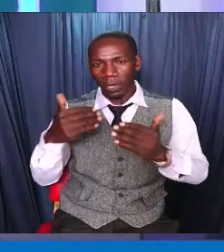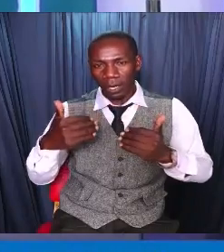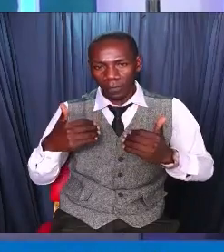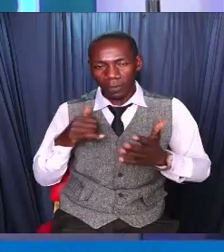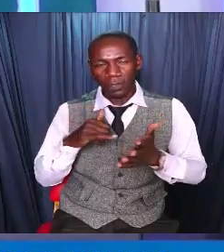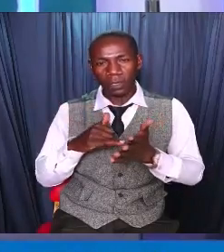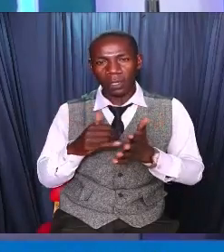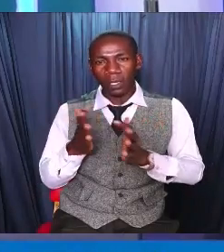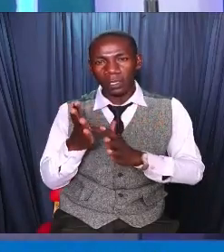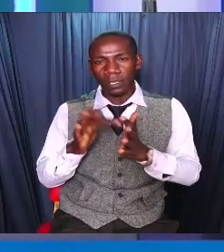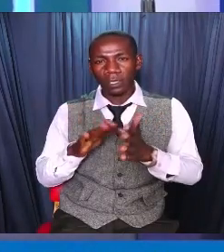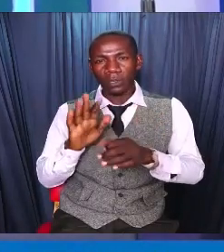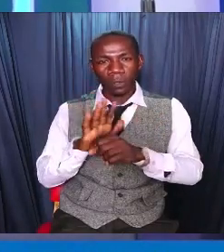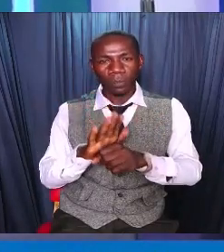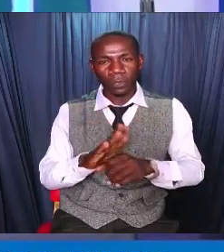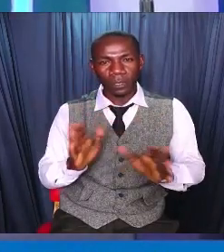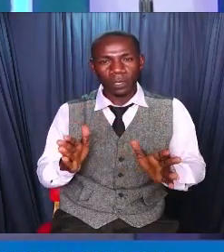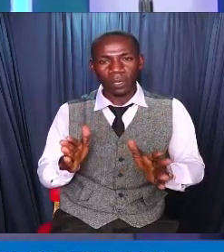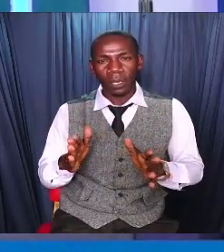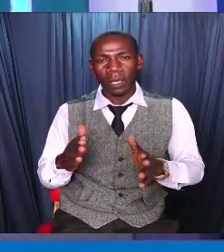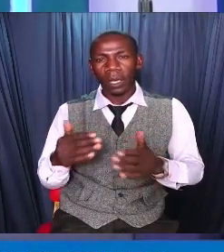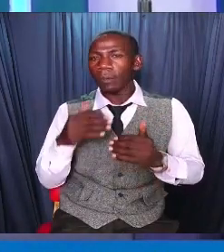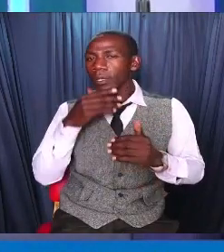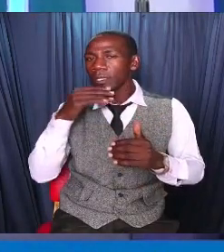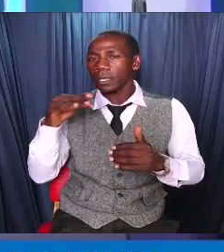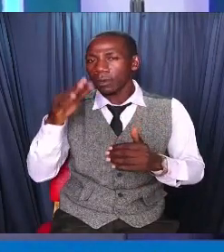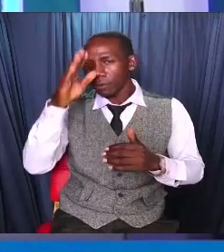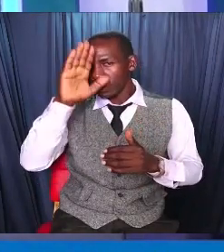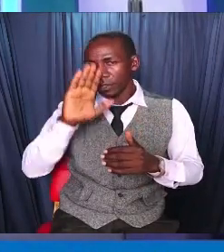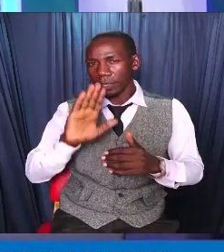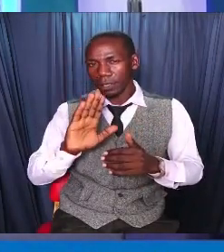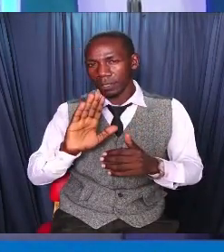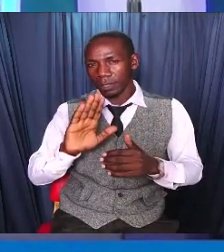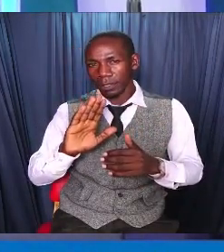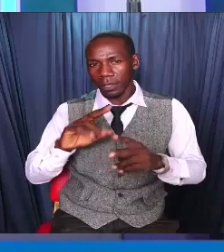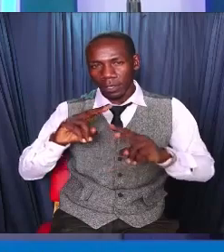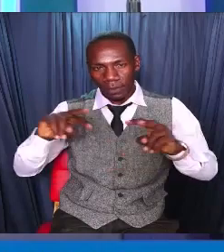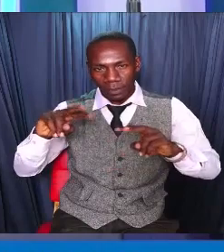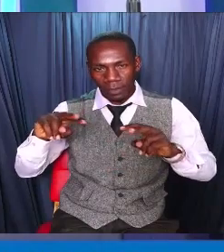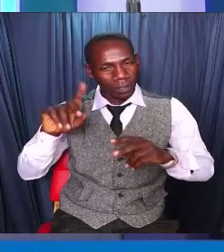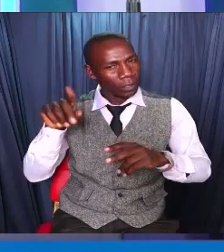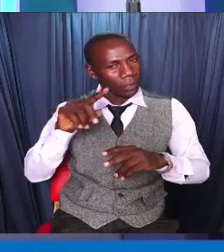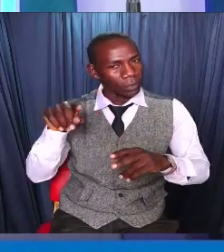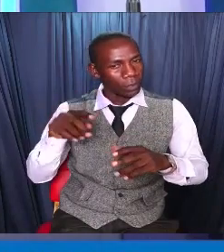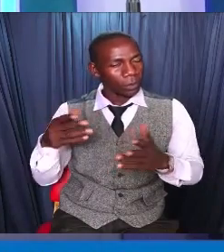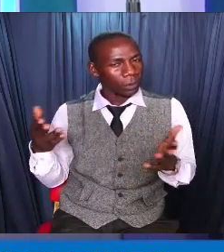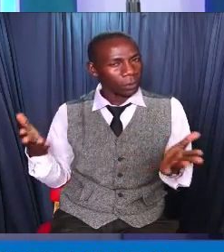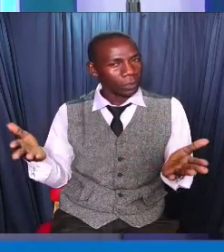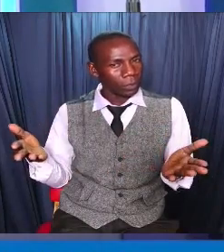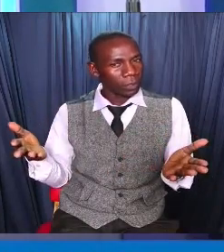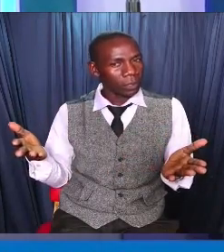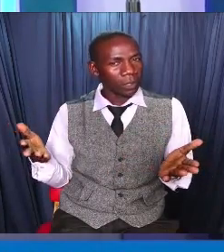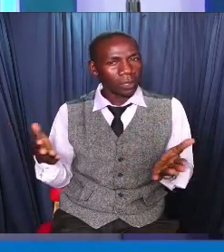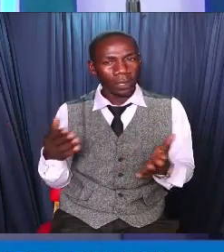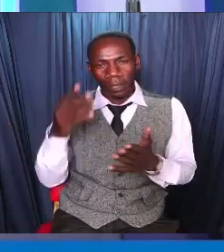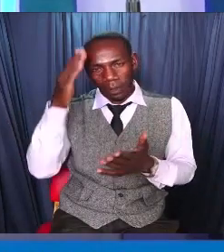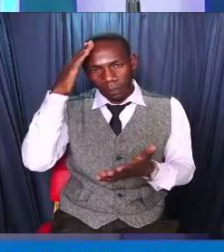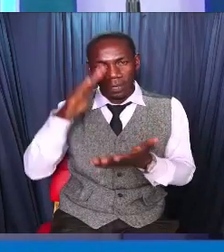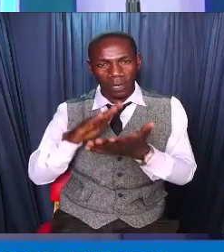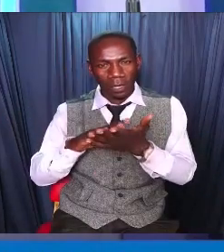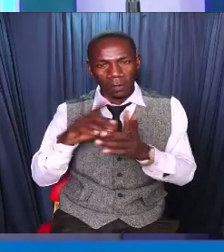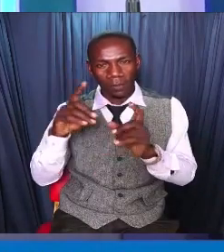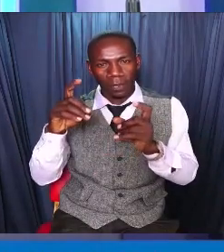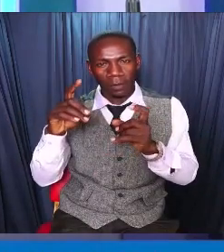I don't na receive? Mungu sudhalimu? And God is not unjust. And I'm a son of God. Natafuta nimekosea wapi? I seek where I've Mana gone wrong. Anaamini dhambi